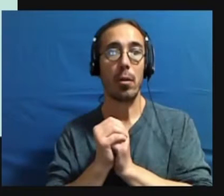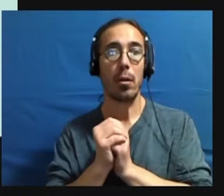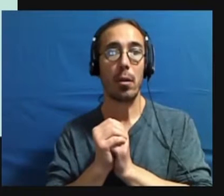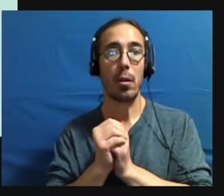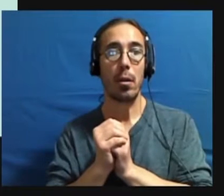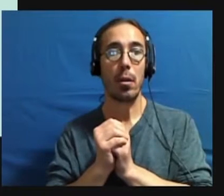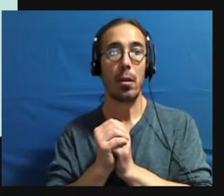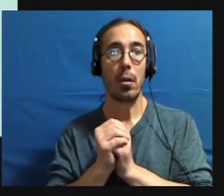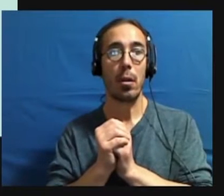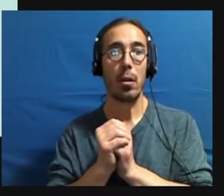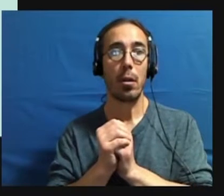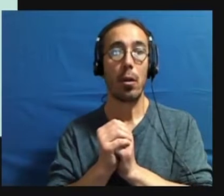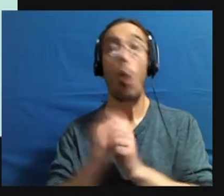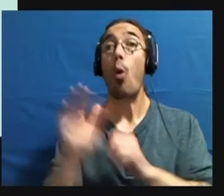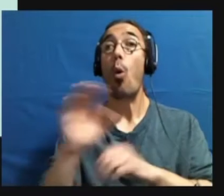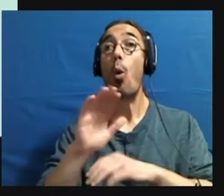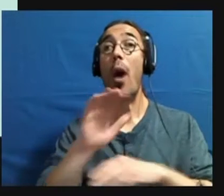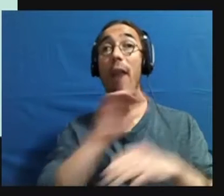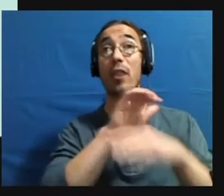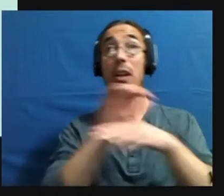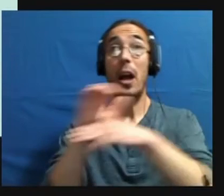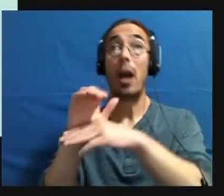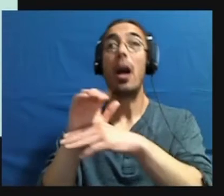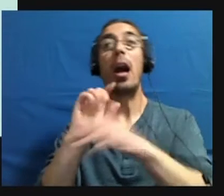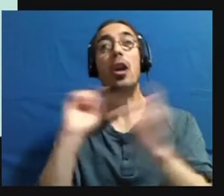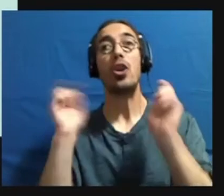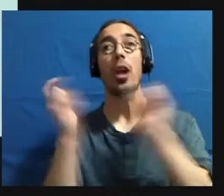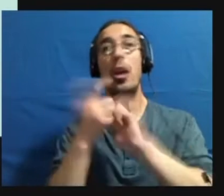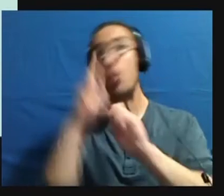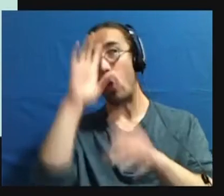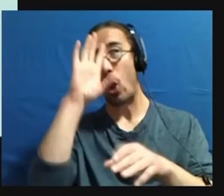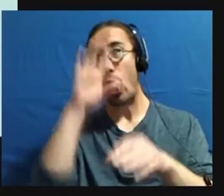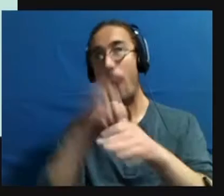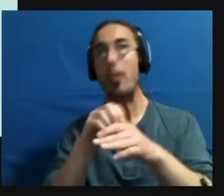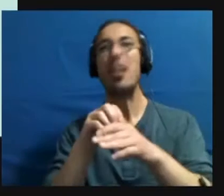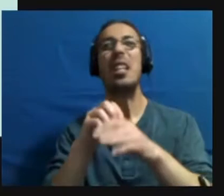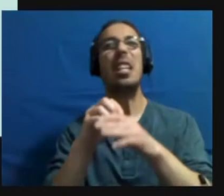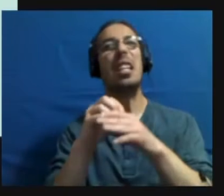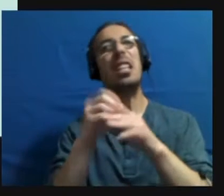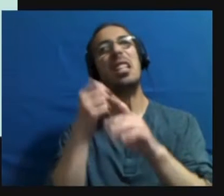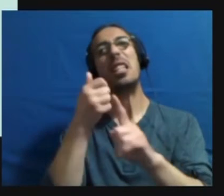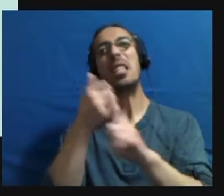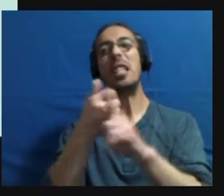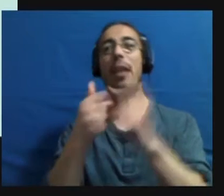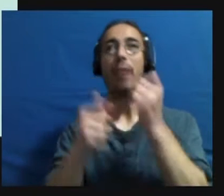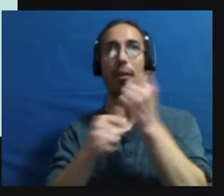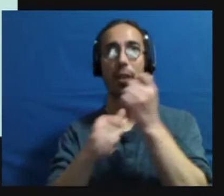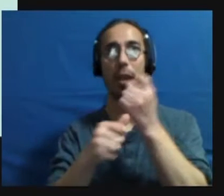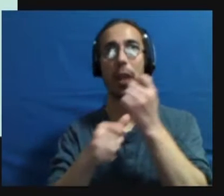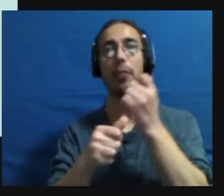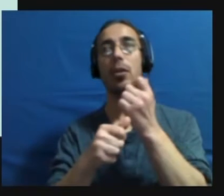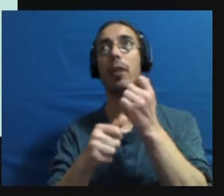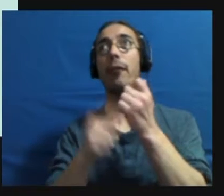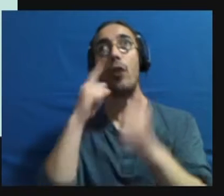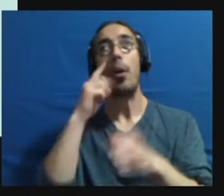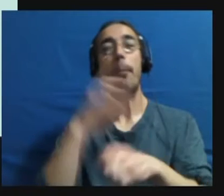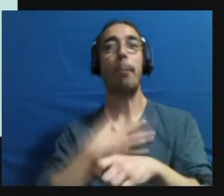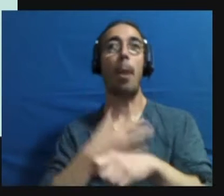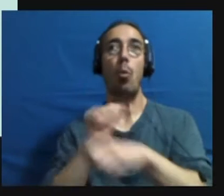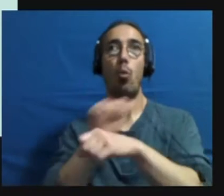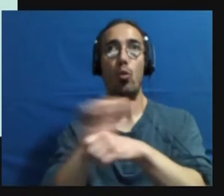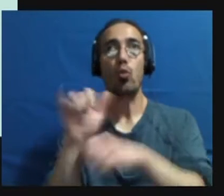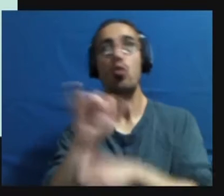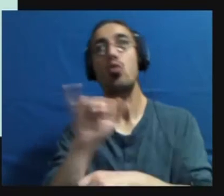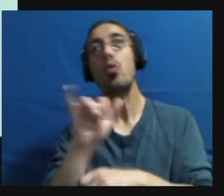transform into an autistic self advocate. I guess I'm a self advocate in my work too. But I